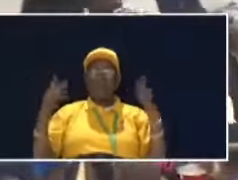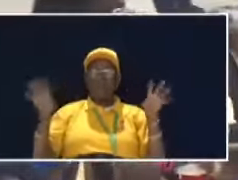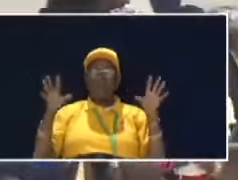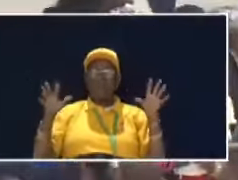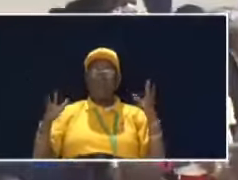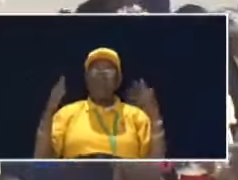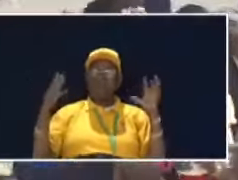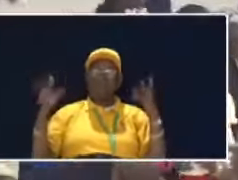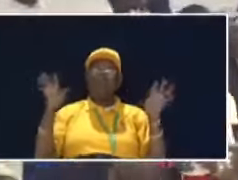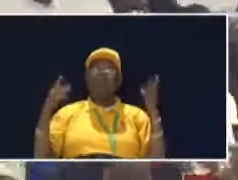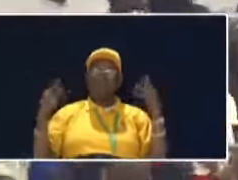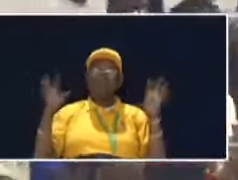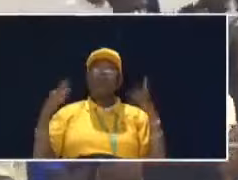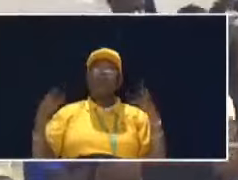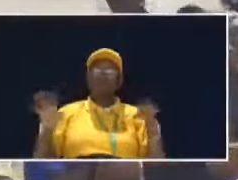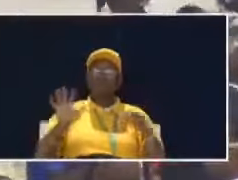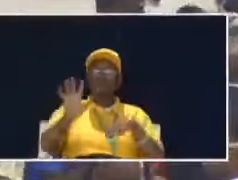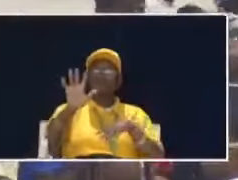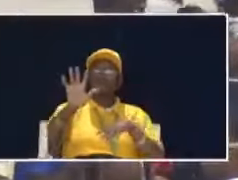Five.